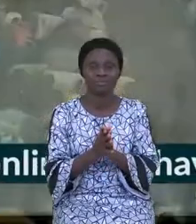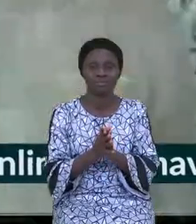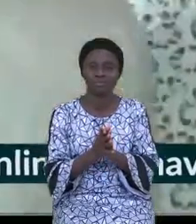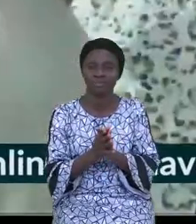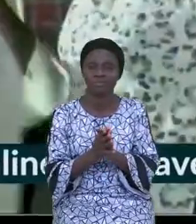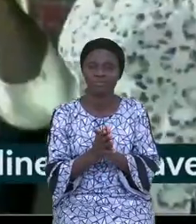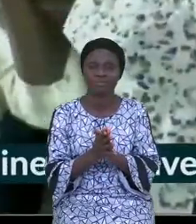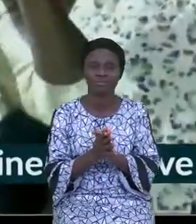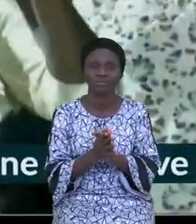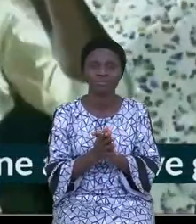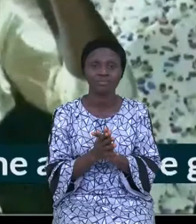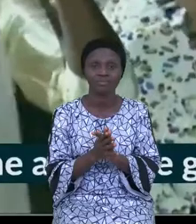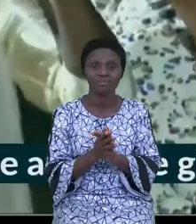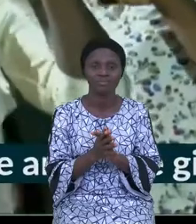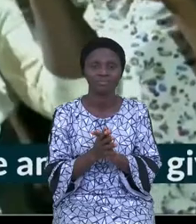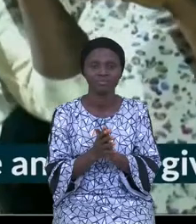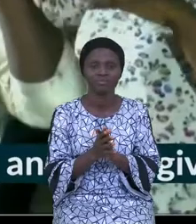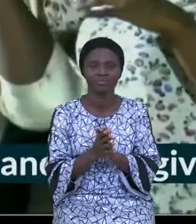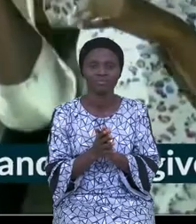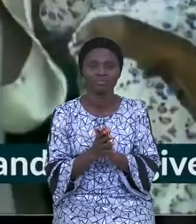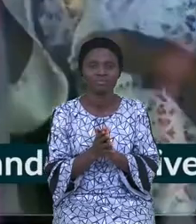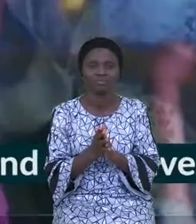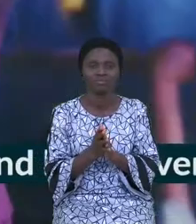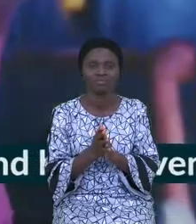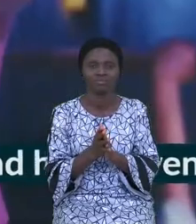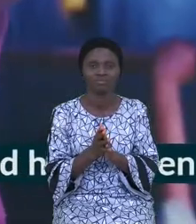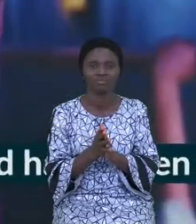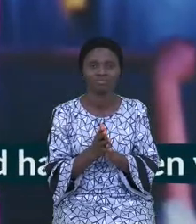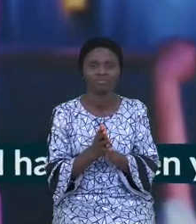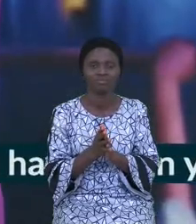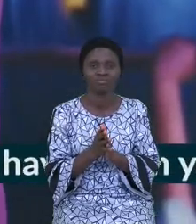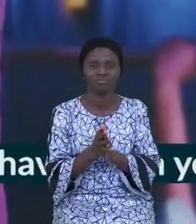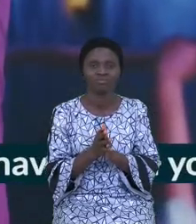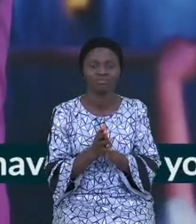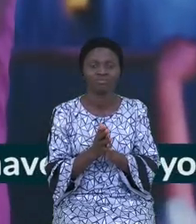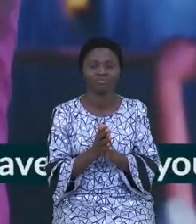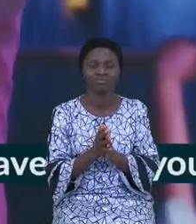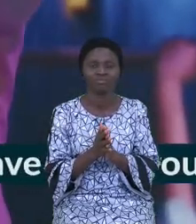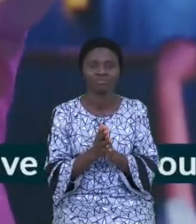finished, wait for me, please. I'm waiting for you.